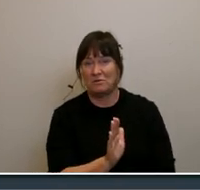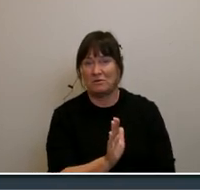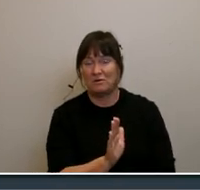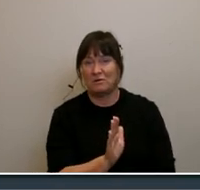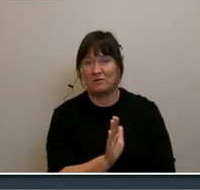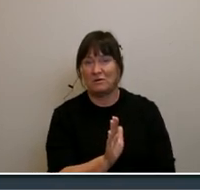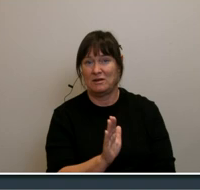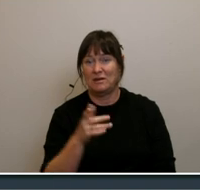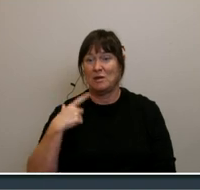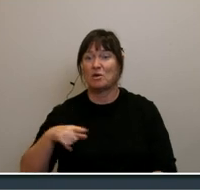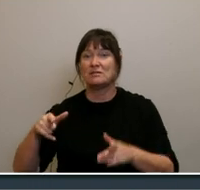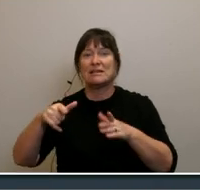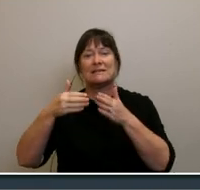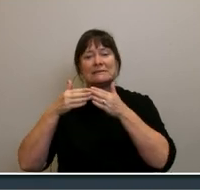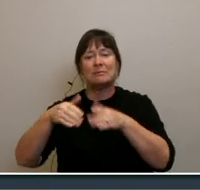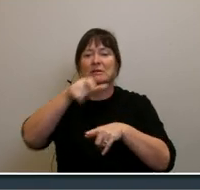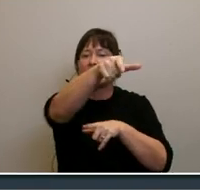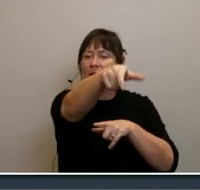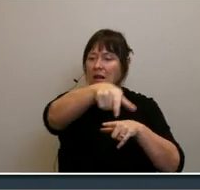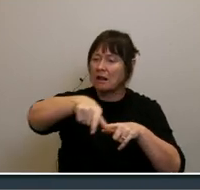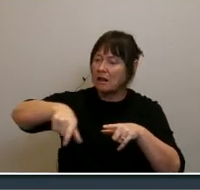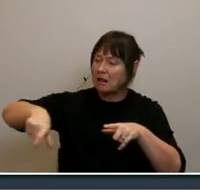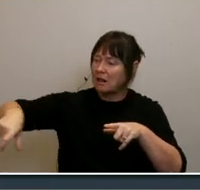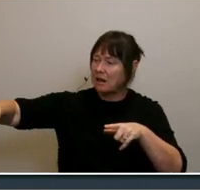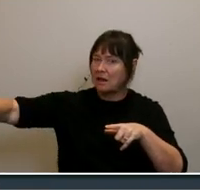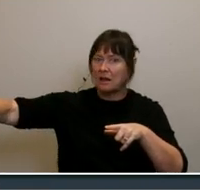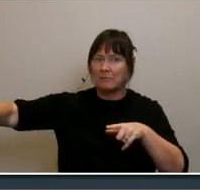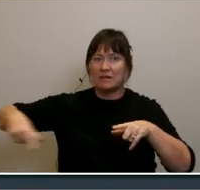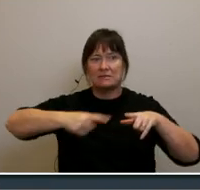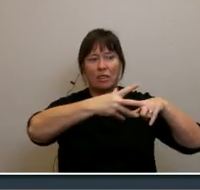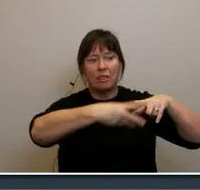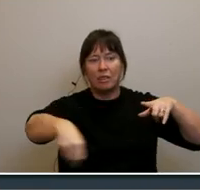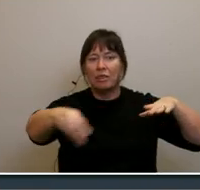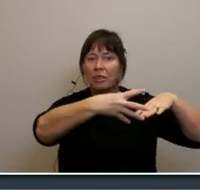a port shipping channel that collects the sediment.